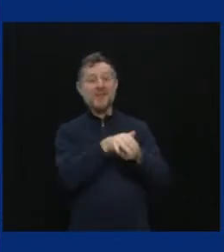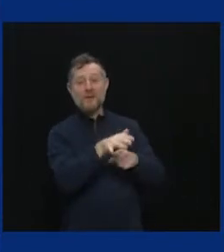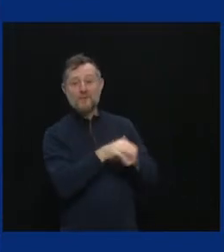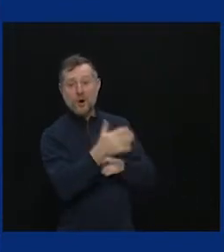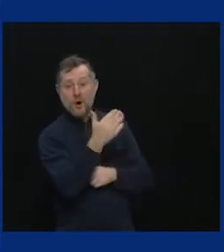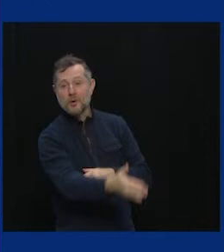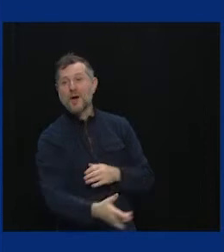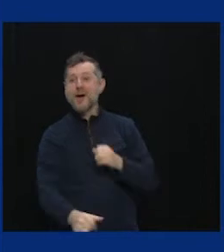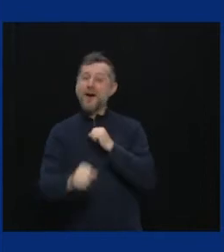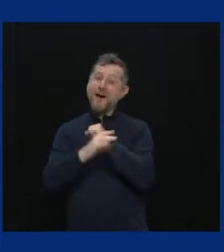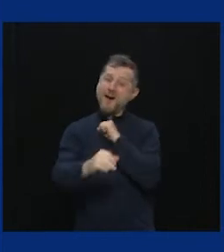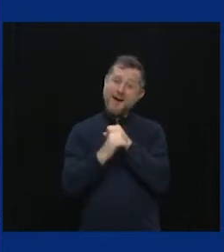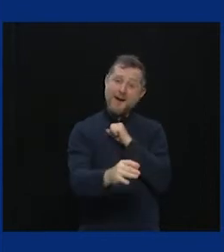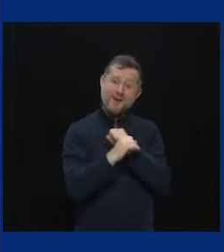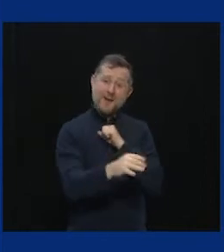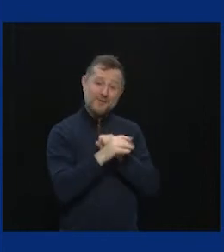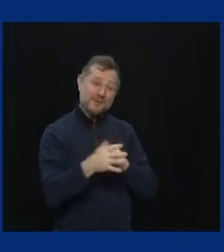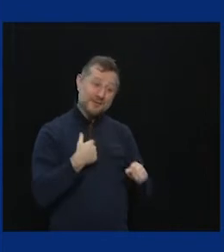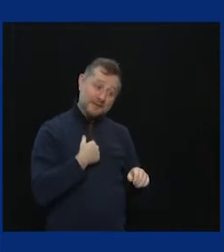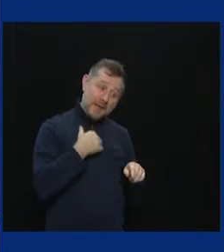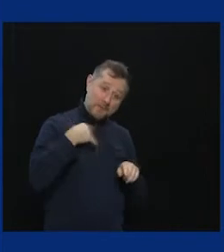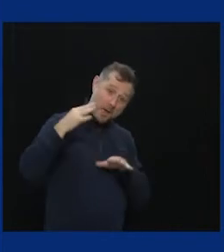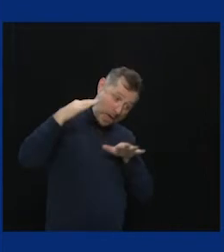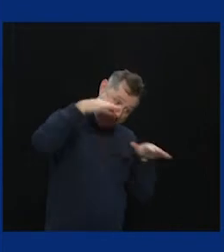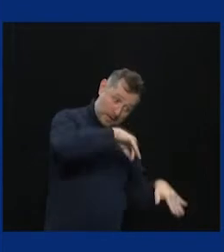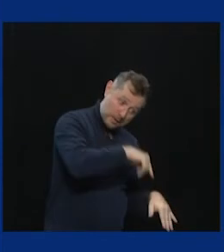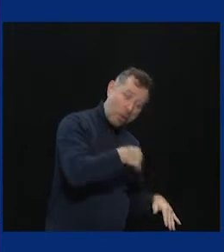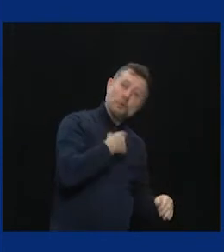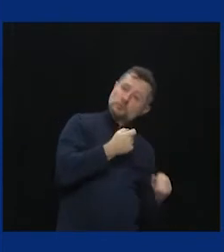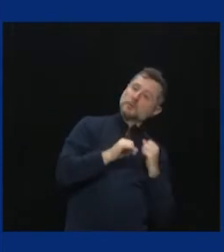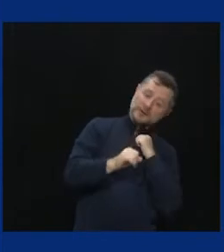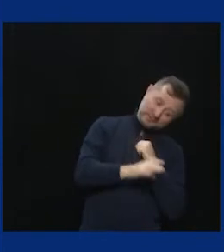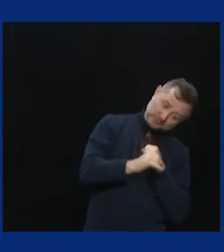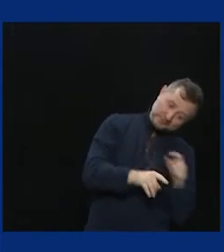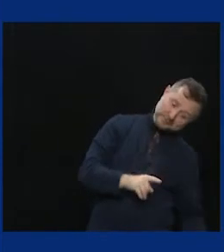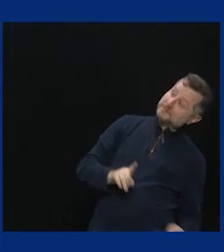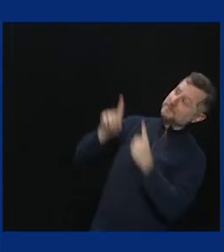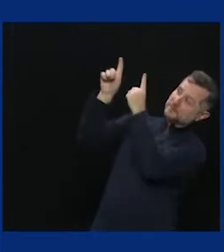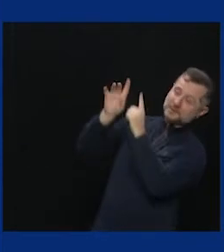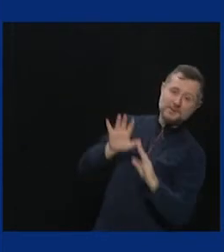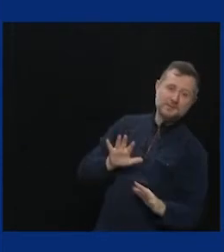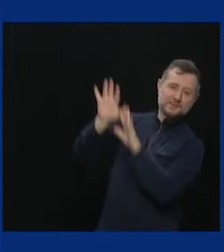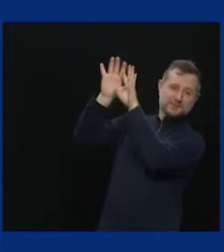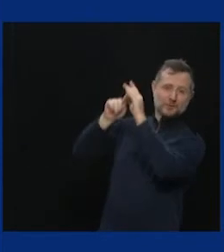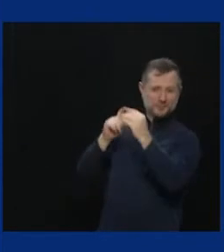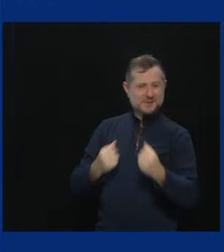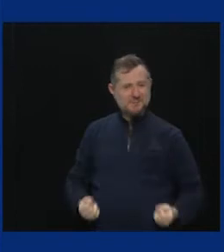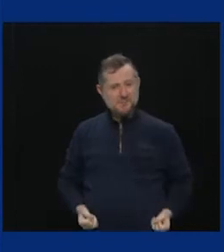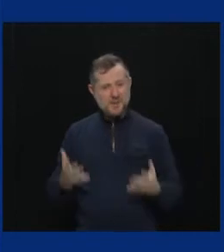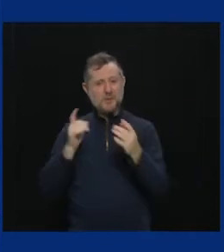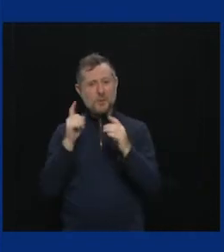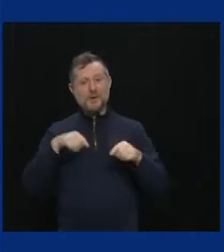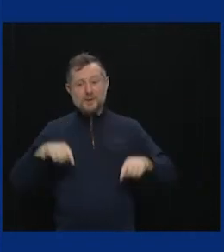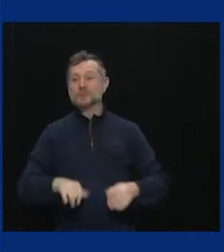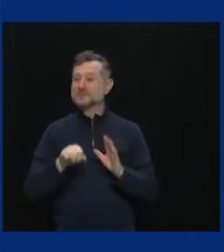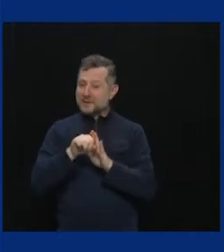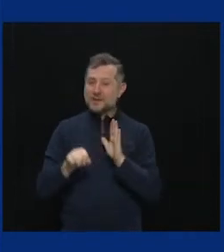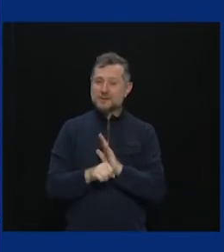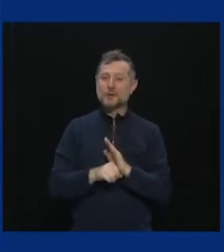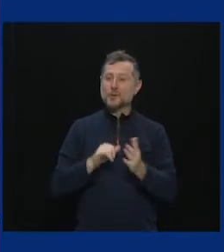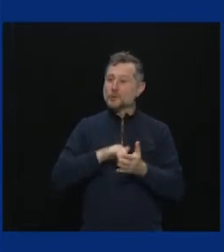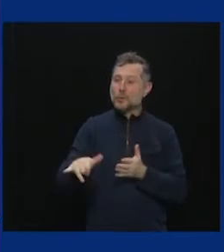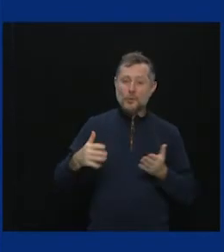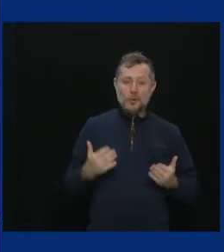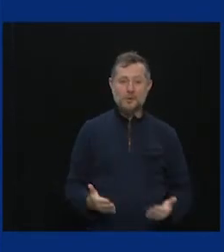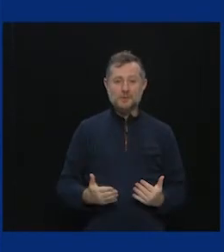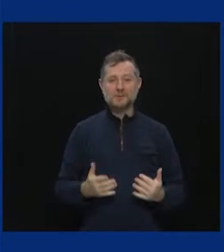thing. Wherever I was trying to encourage people to spend their money in the state of New York, staycations. And we promoted that, Ross. We did a lot of work with Empire